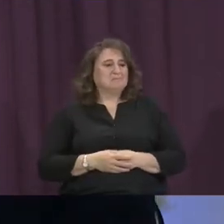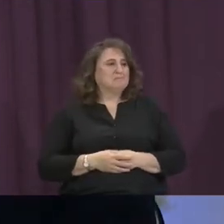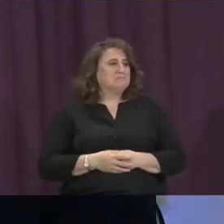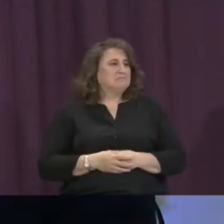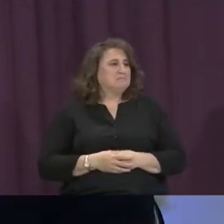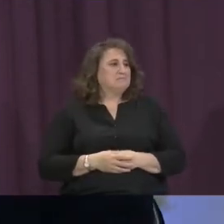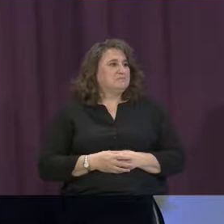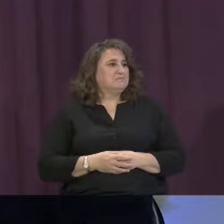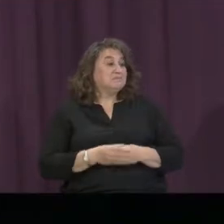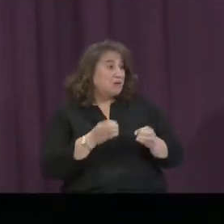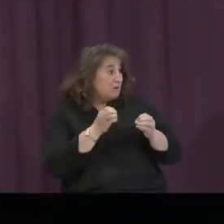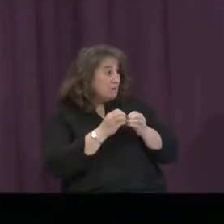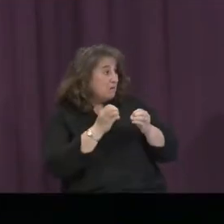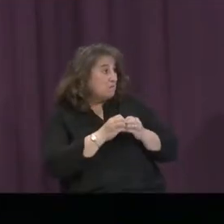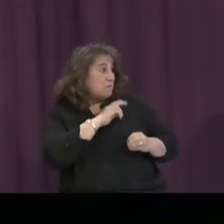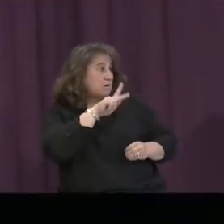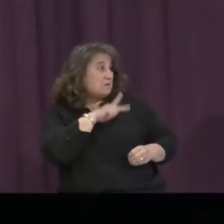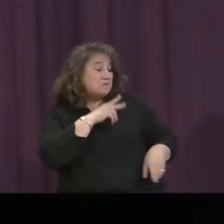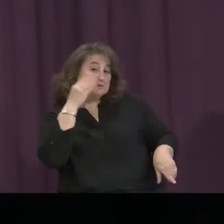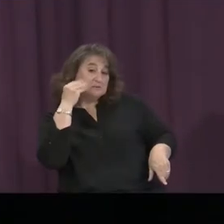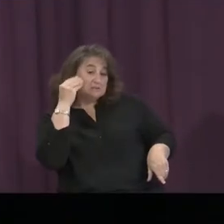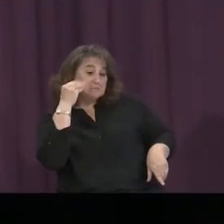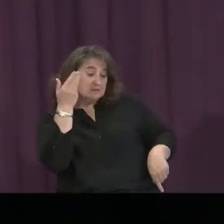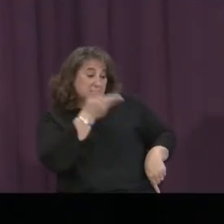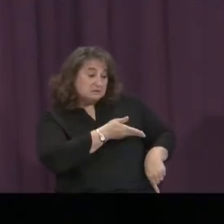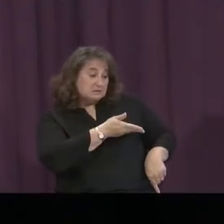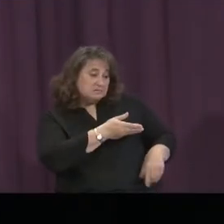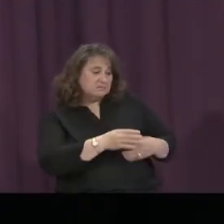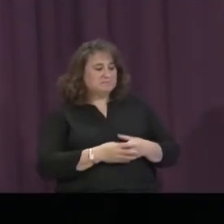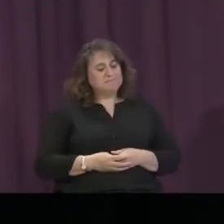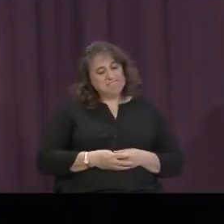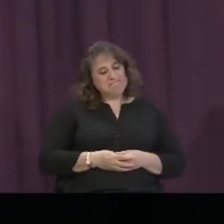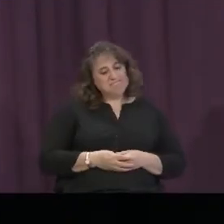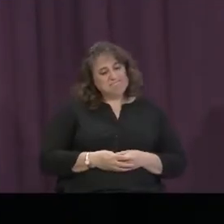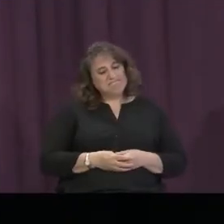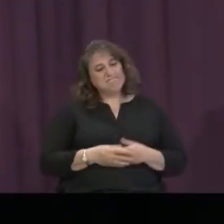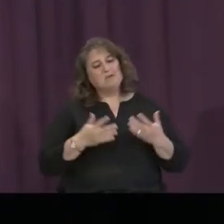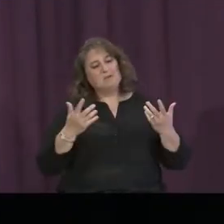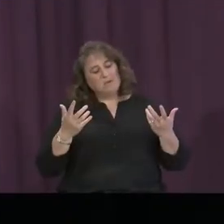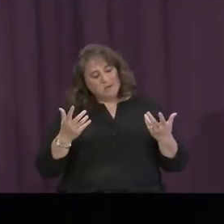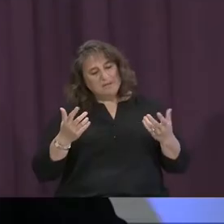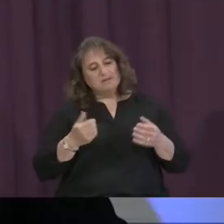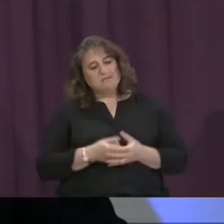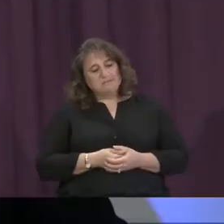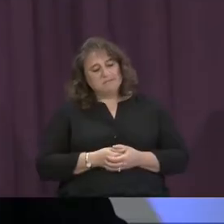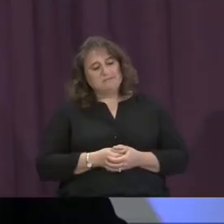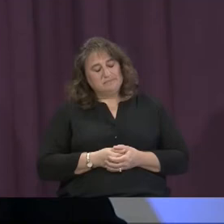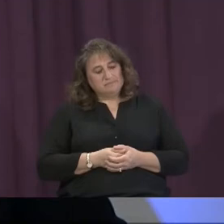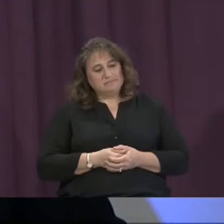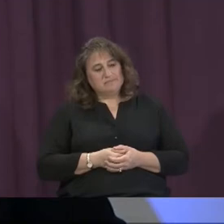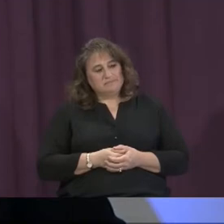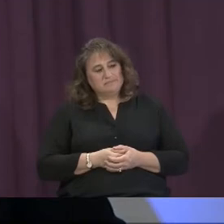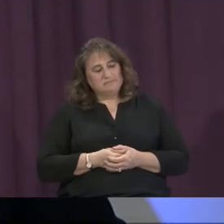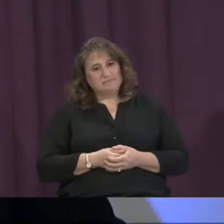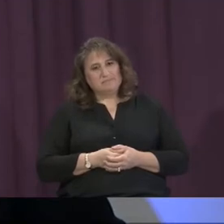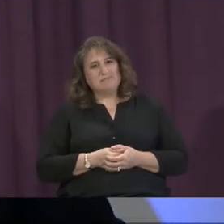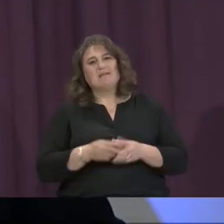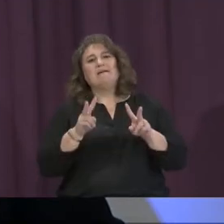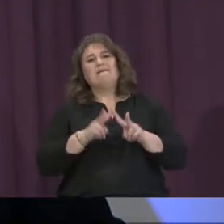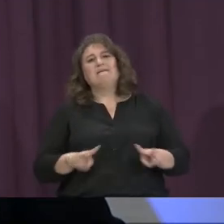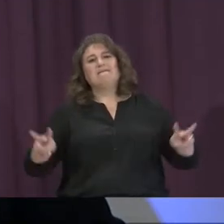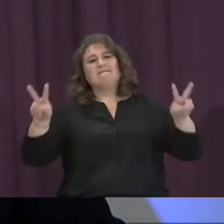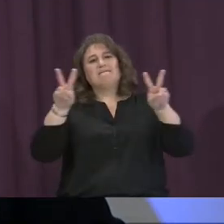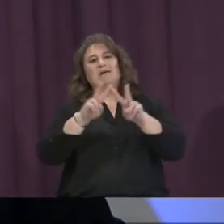Any more personal experiences that you can think of? Um, you know, I just, you know, I just value the